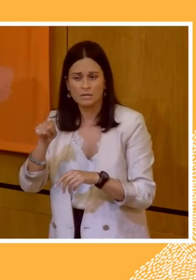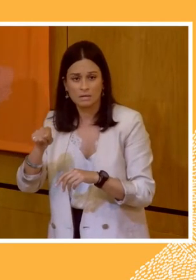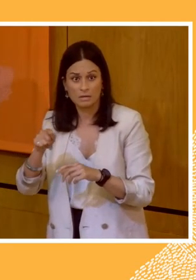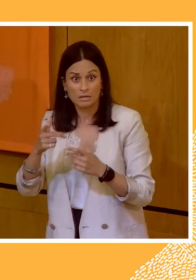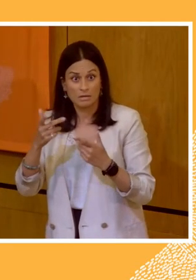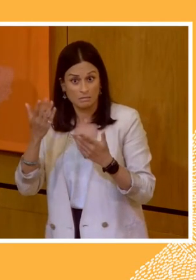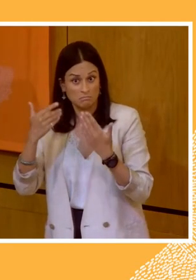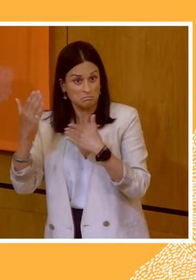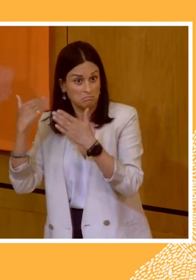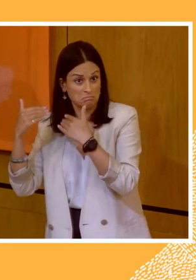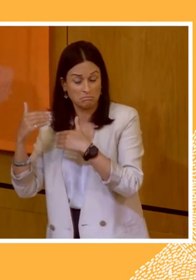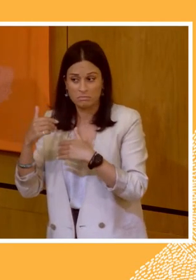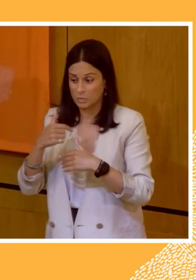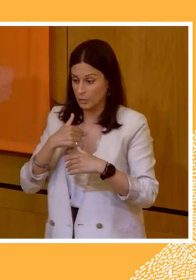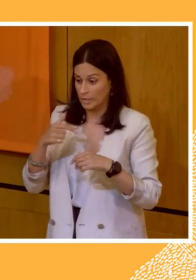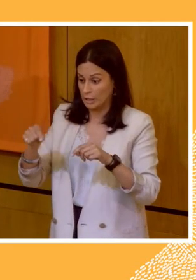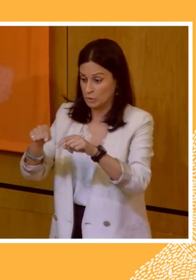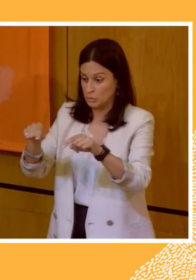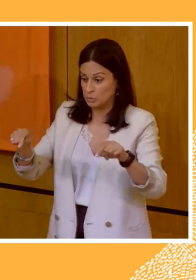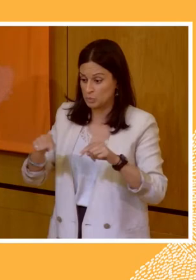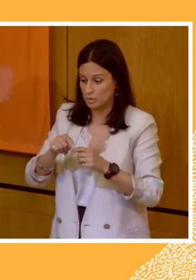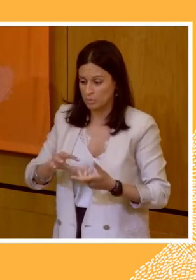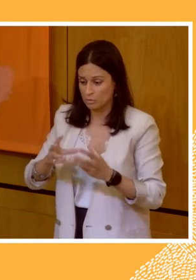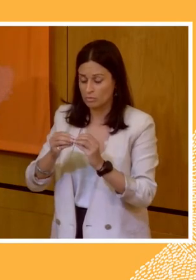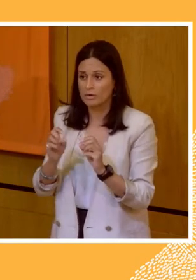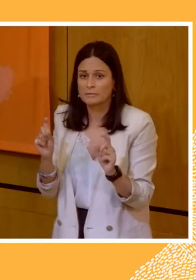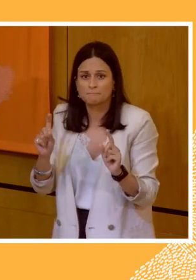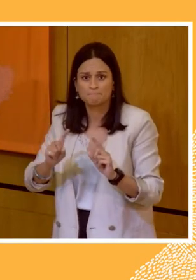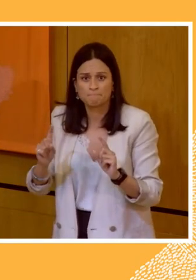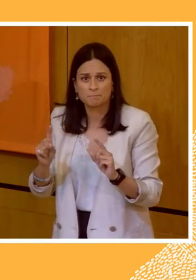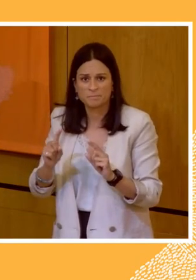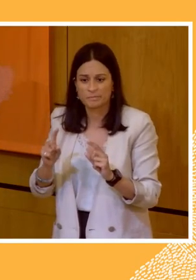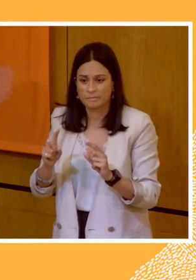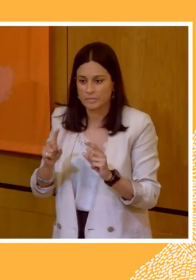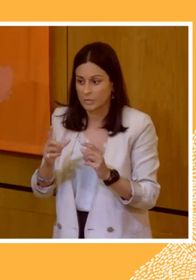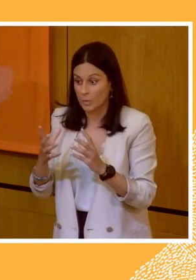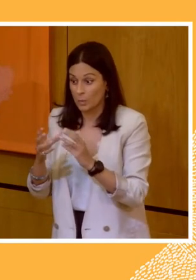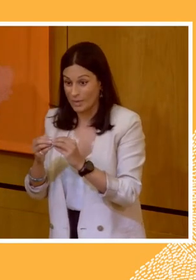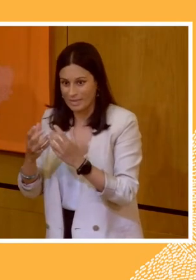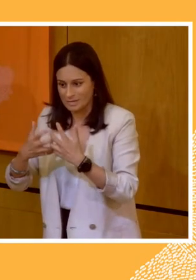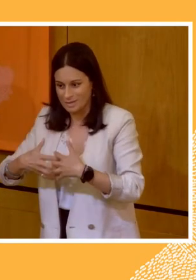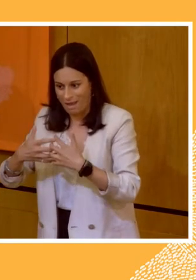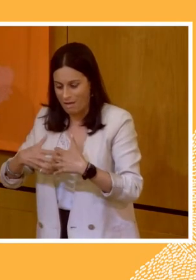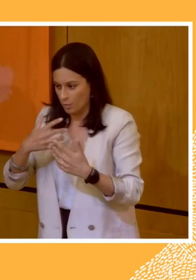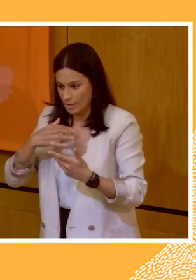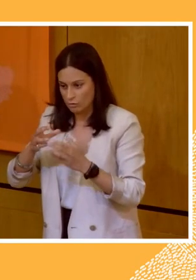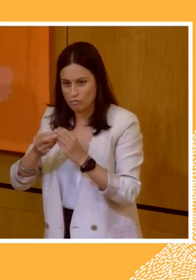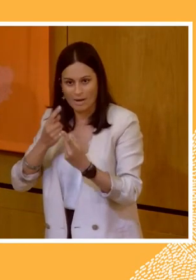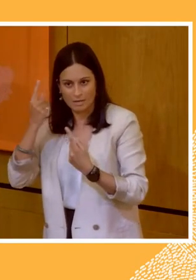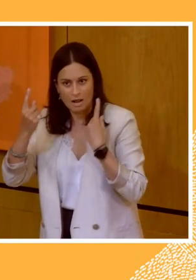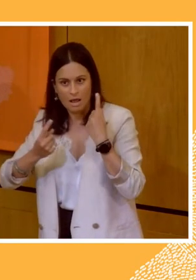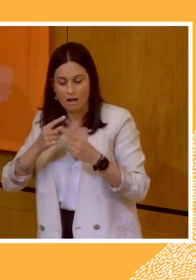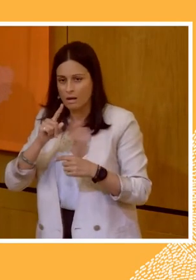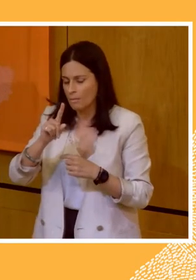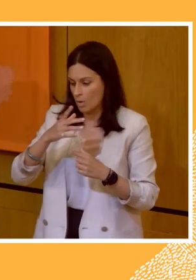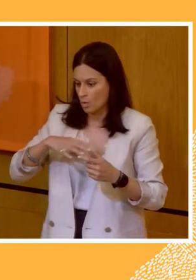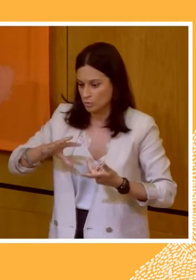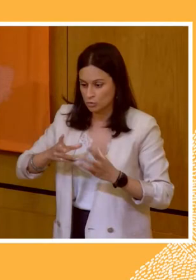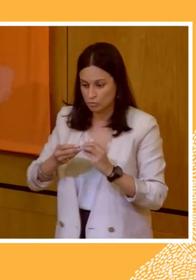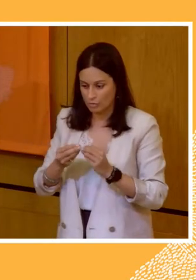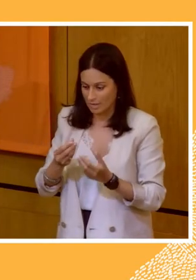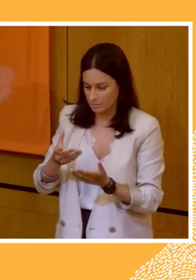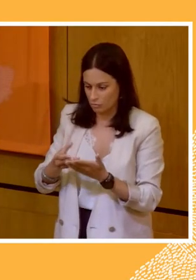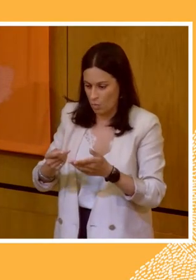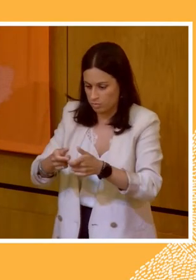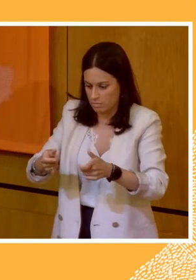Like Ben said, for us as a studio, we also create stuff with technology. So we actually wanted to create a recorder that we